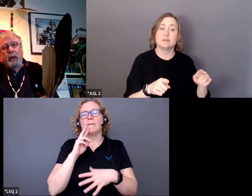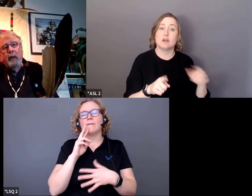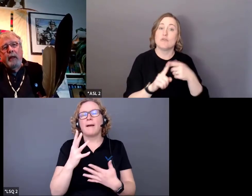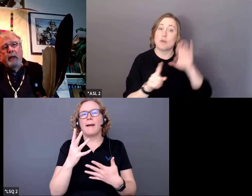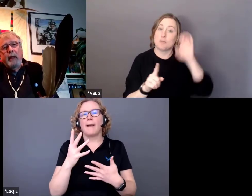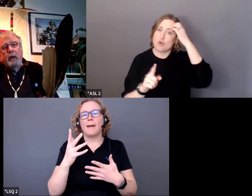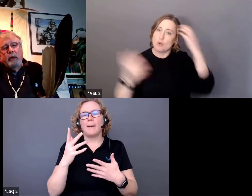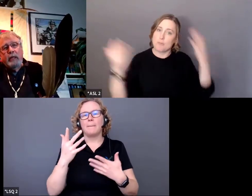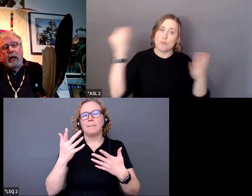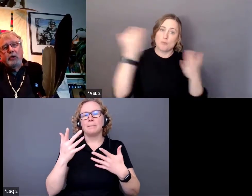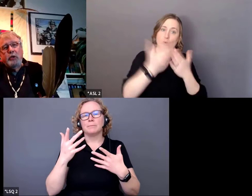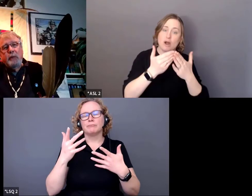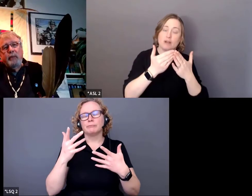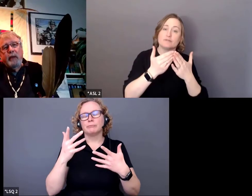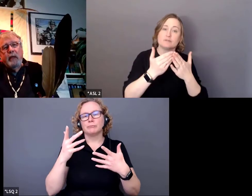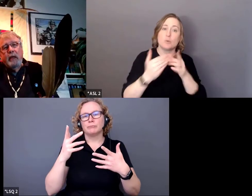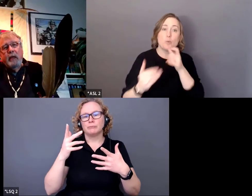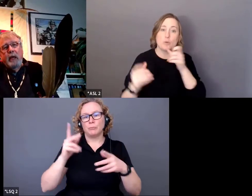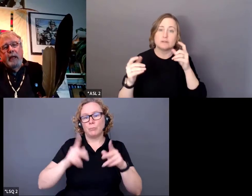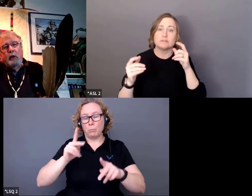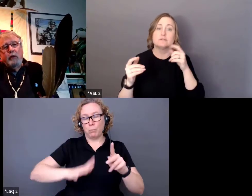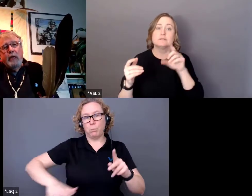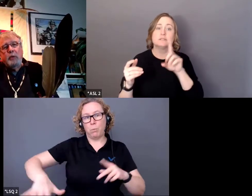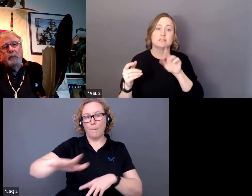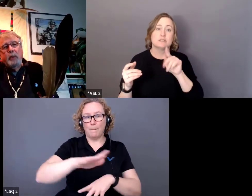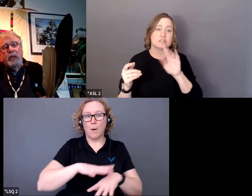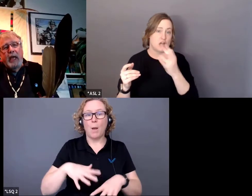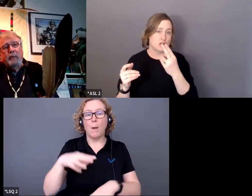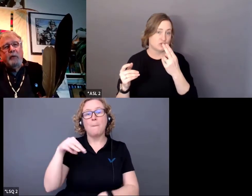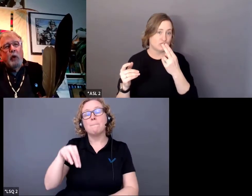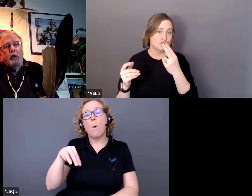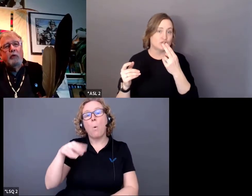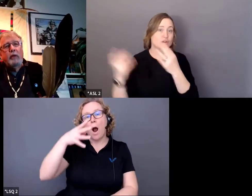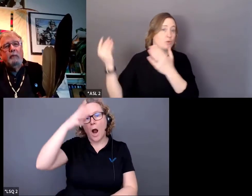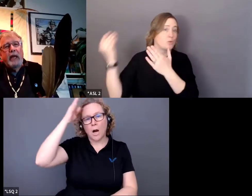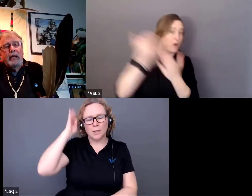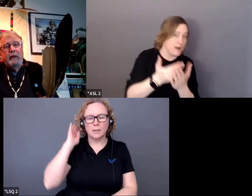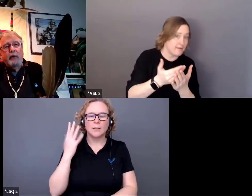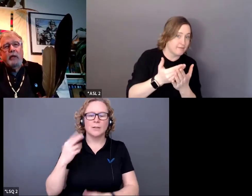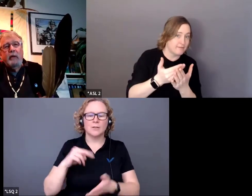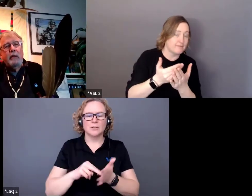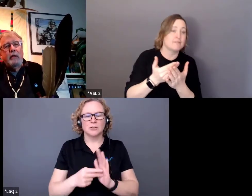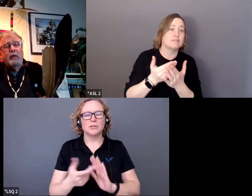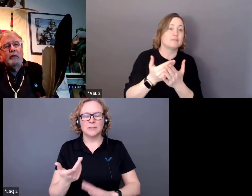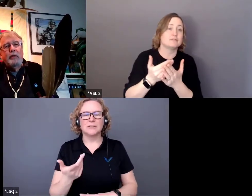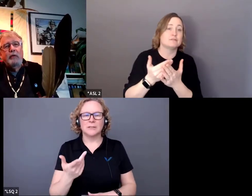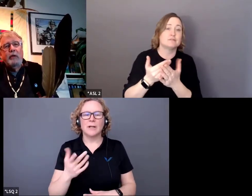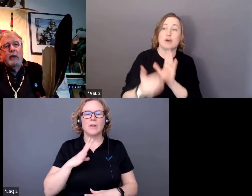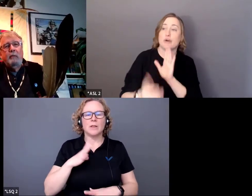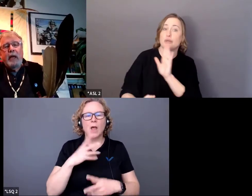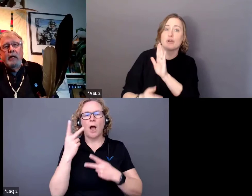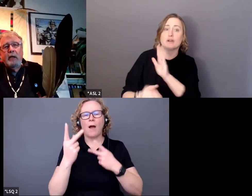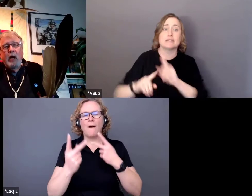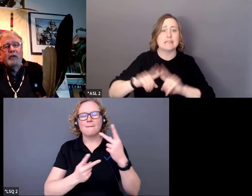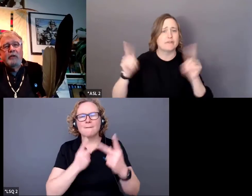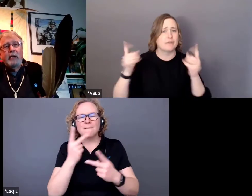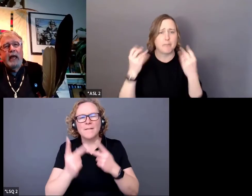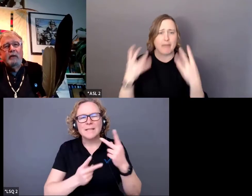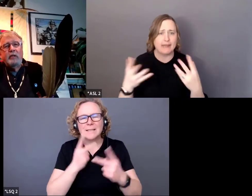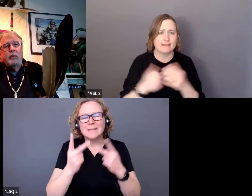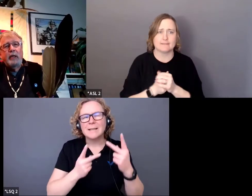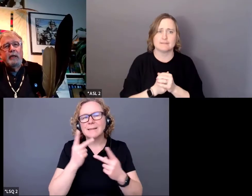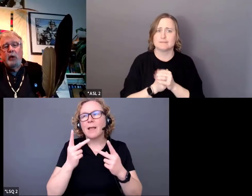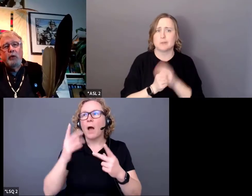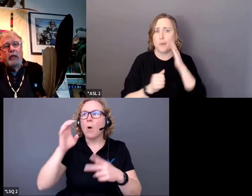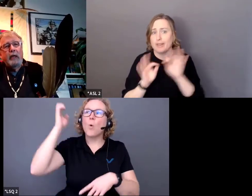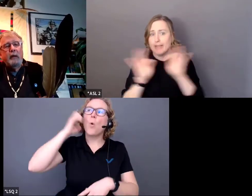Europe, who were the Dutch. And those Dutch people came, of course, with many different differences, many, not just in